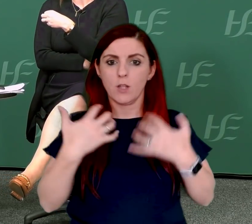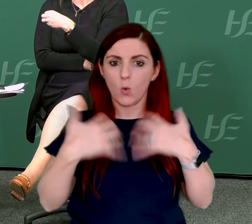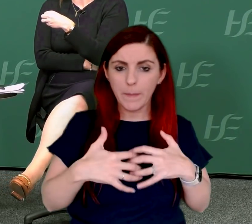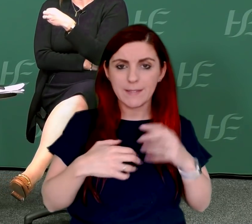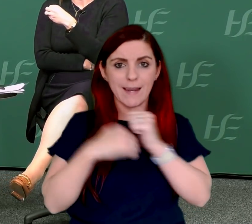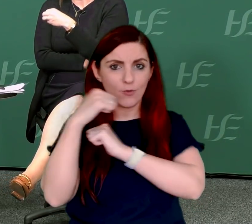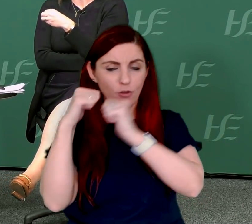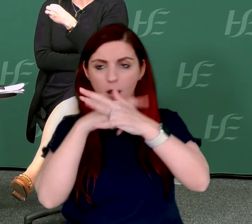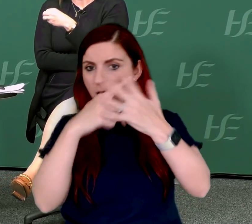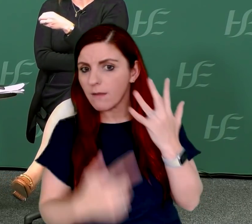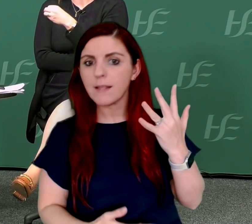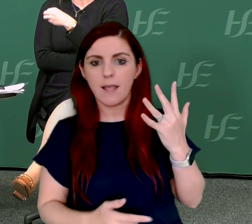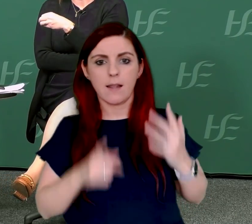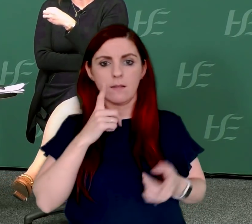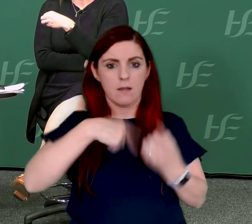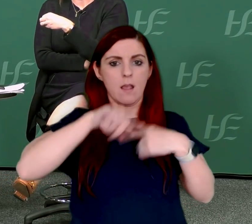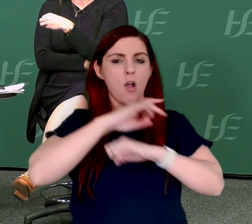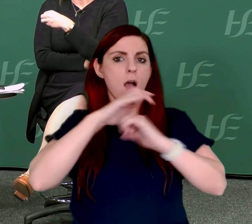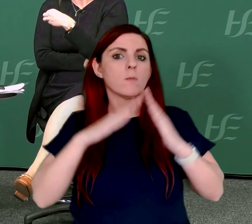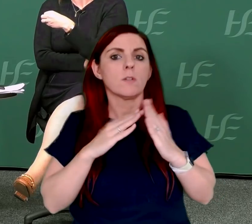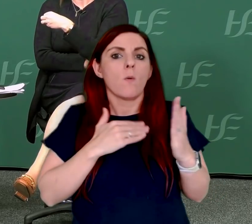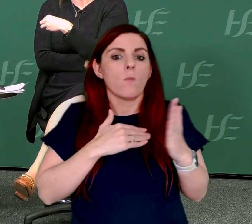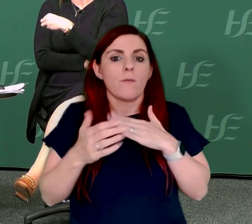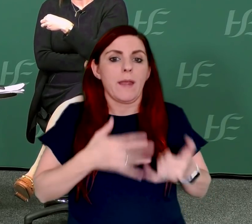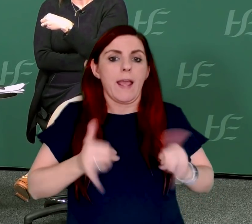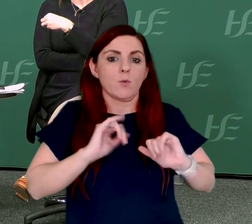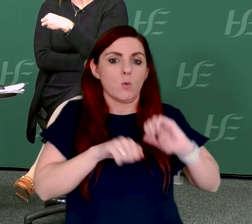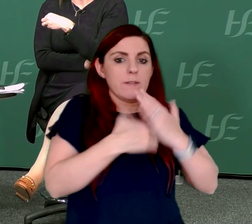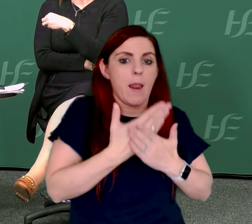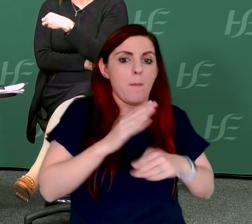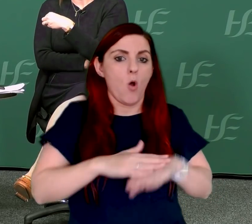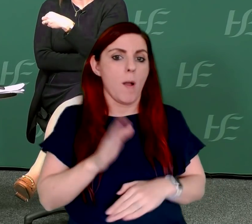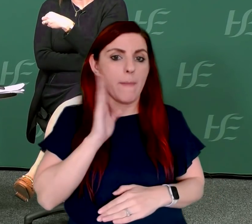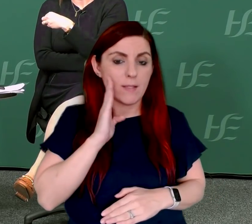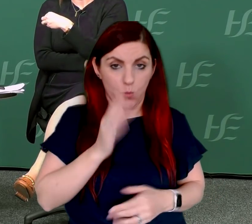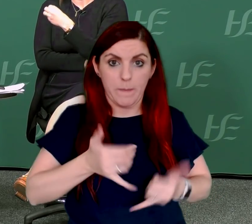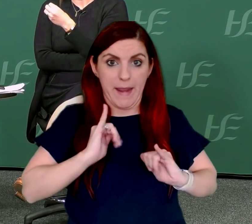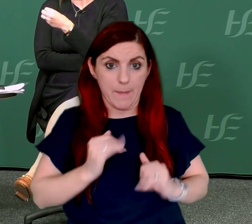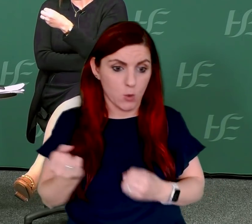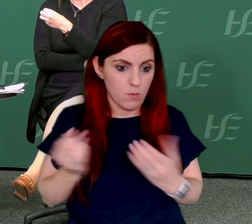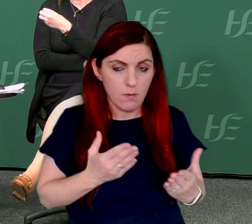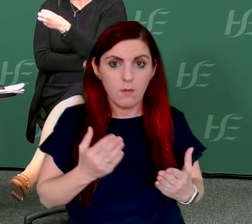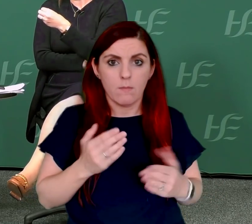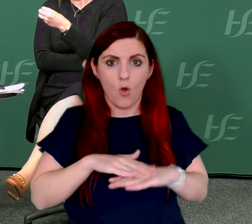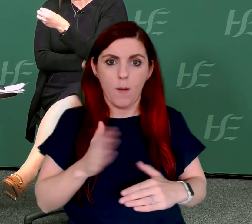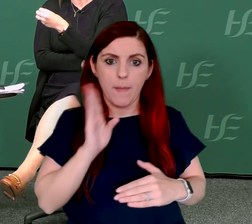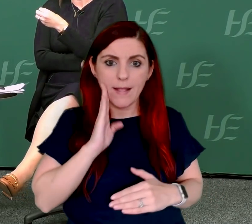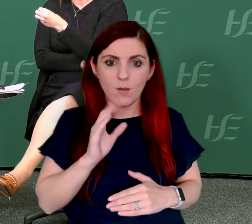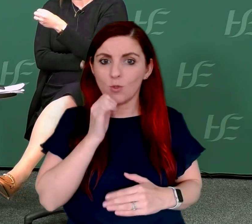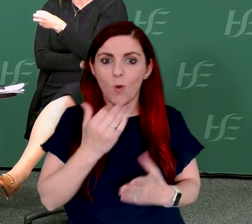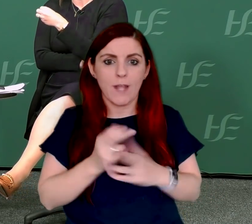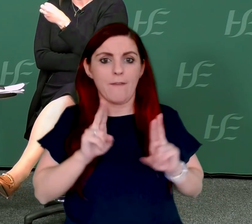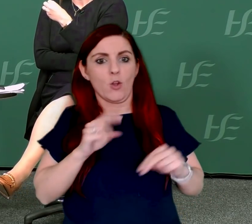our hospitals, wherever we've been able to develop beds, we have done that. We don't have a brand new hospital that we can open, so